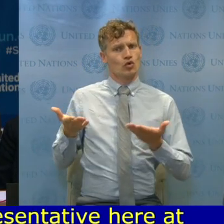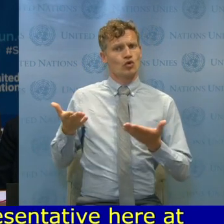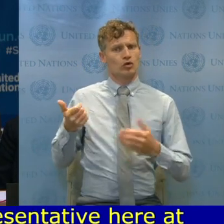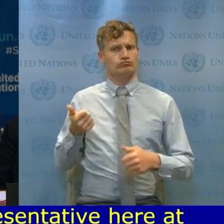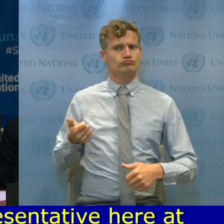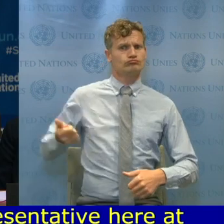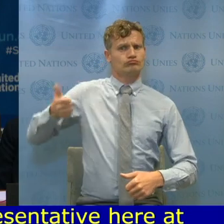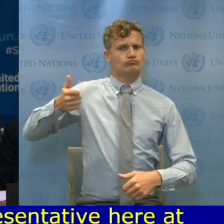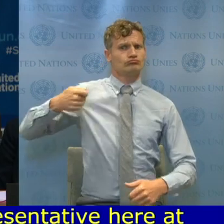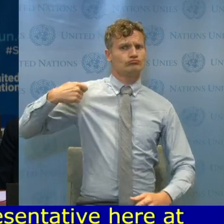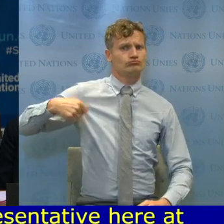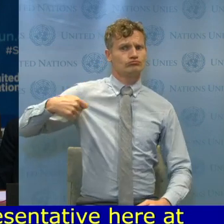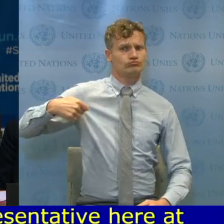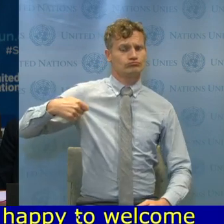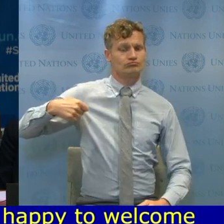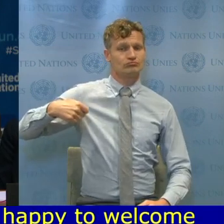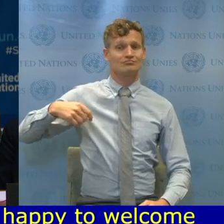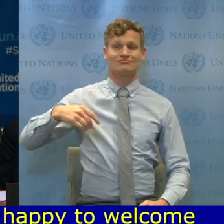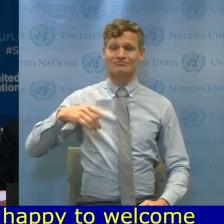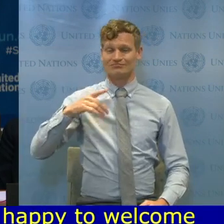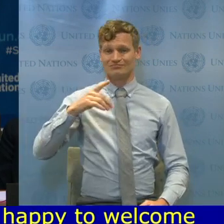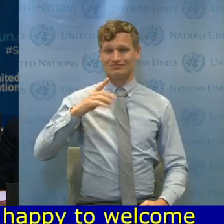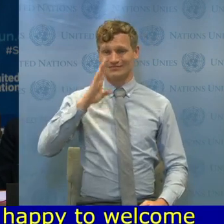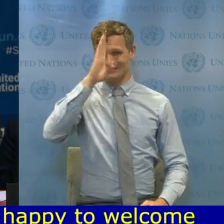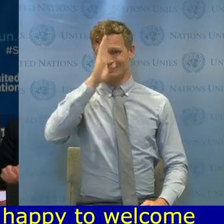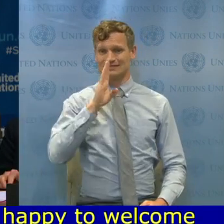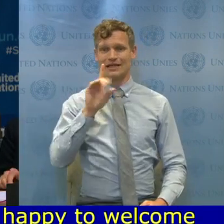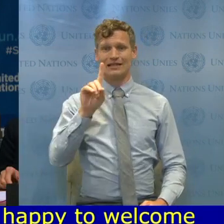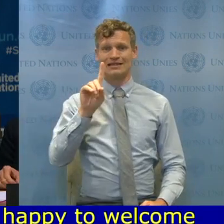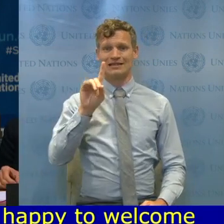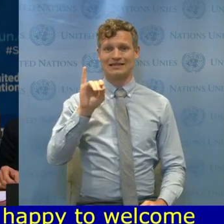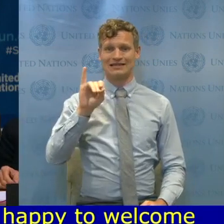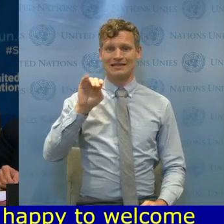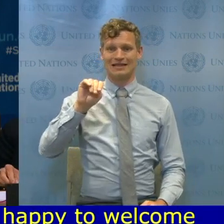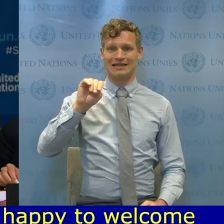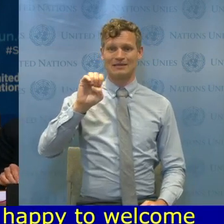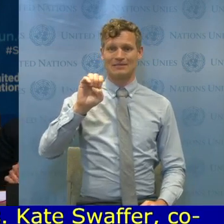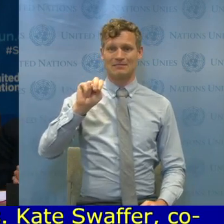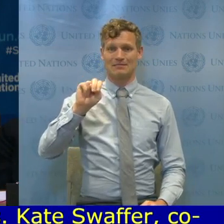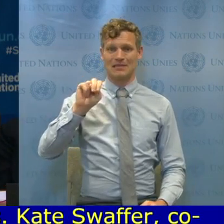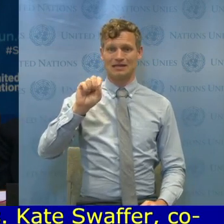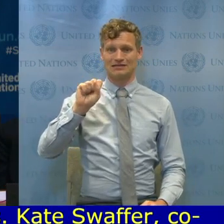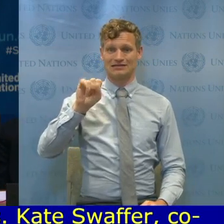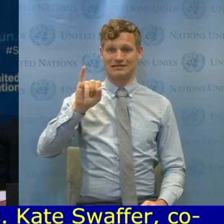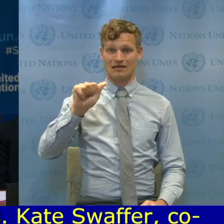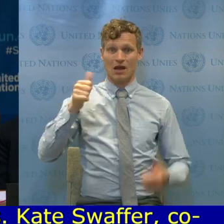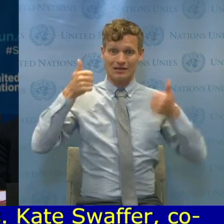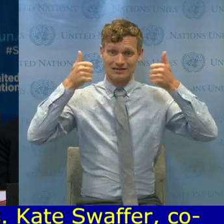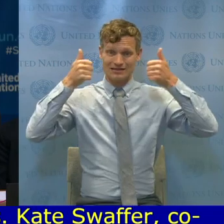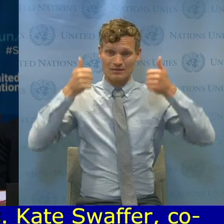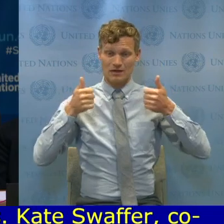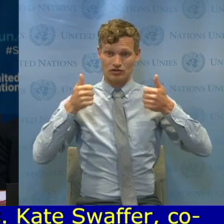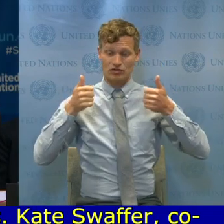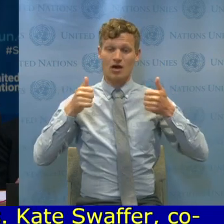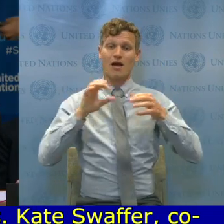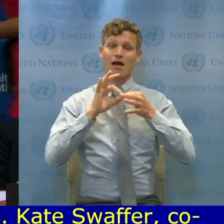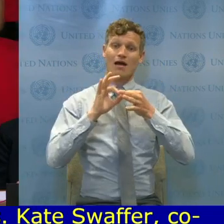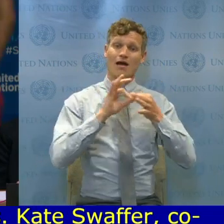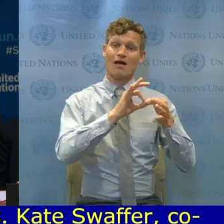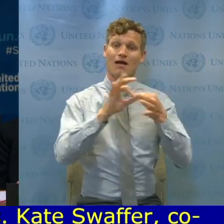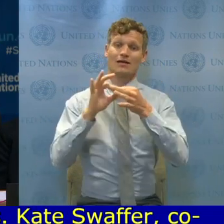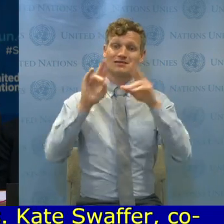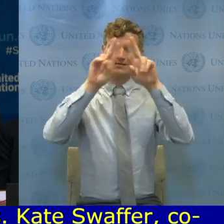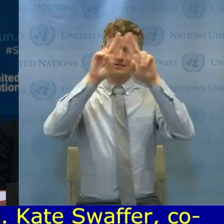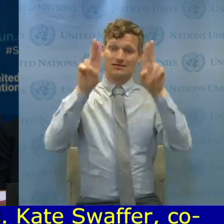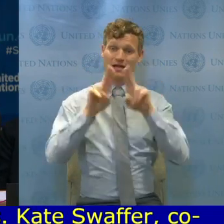International. Together, we will facilitate this roundtable discussion on the important issue of